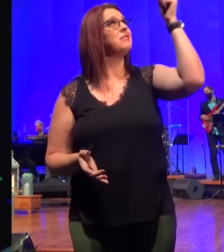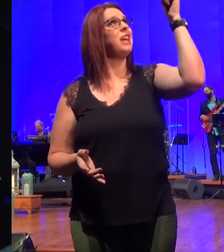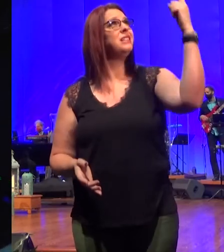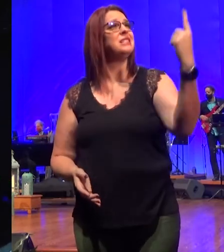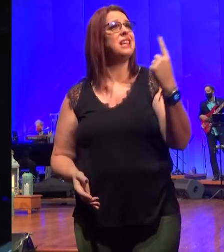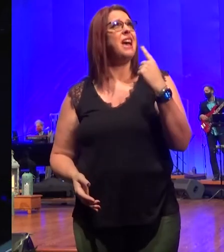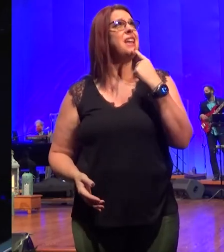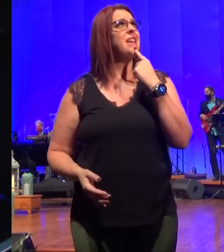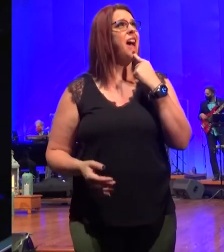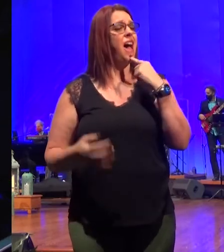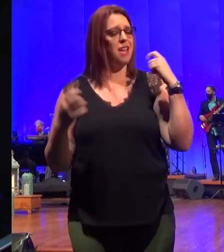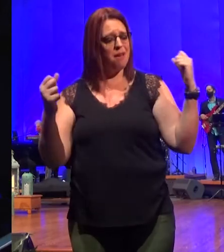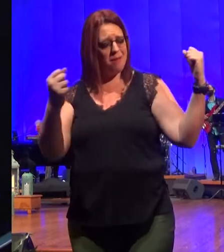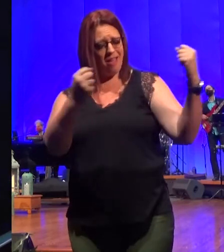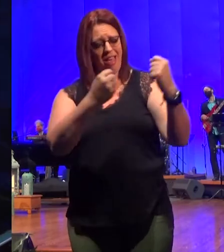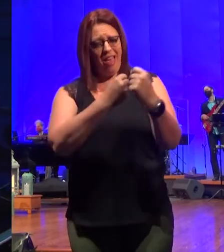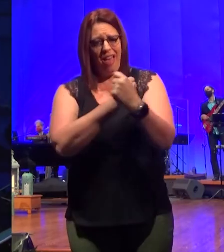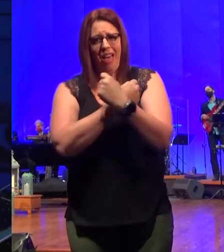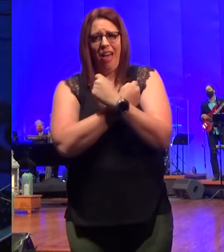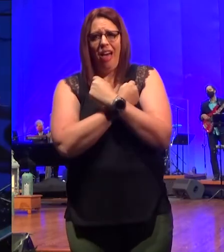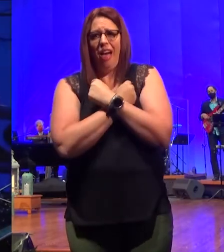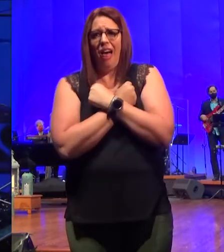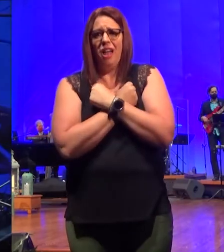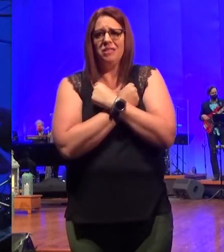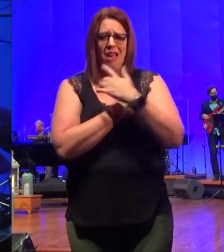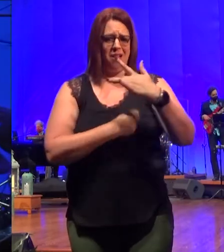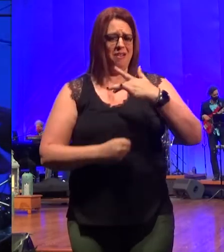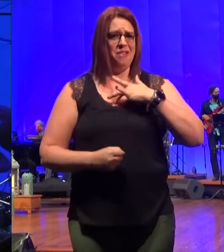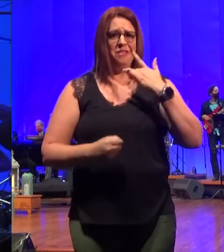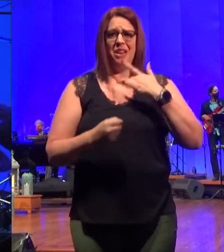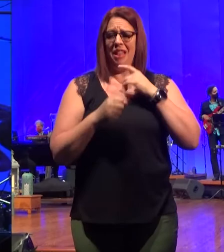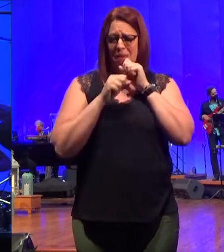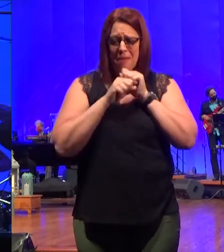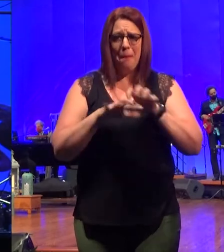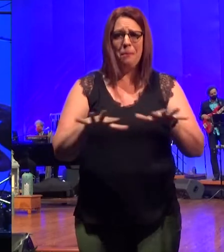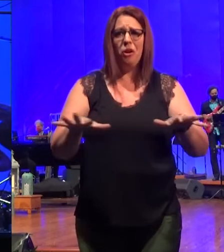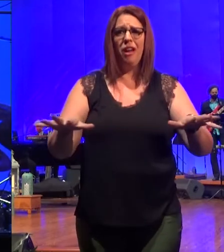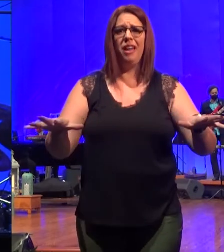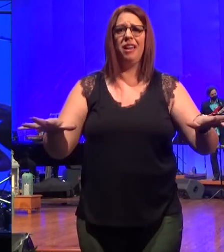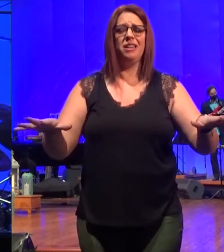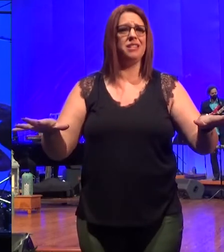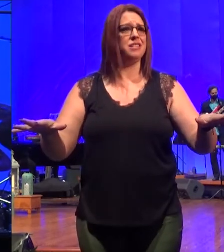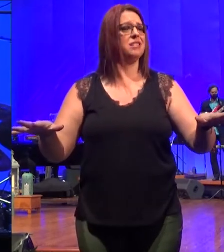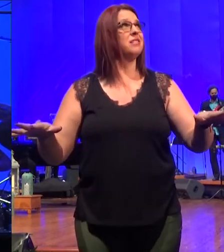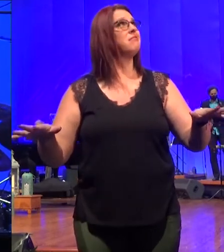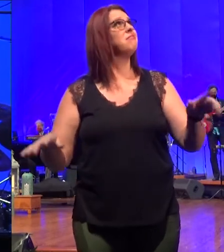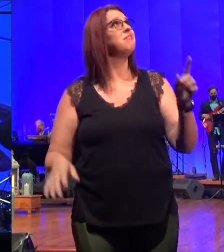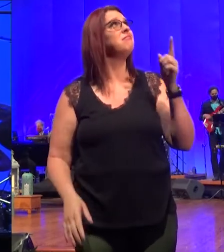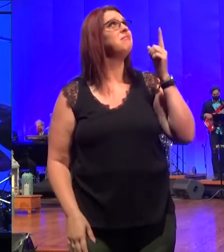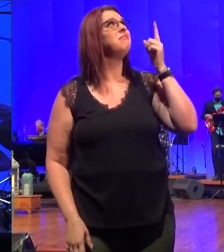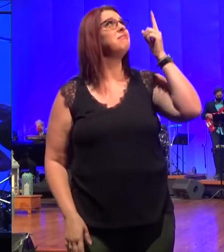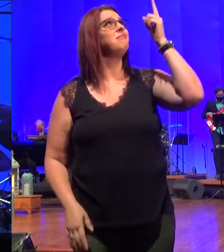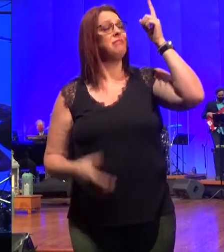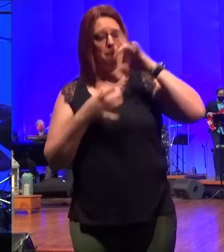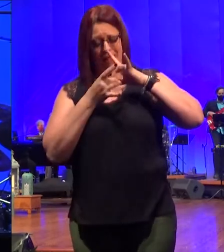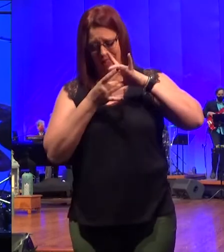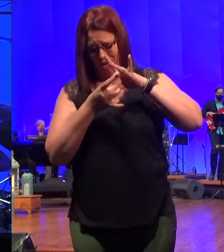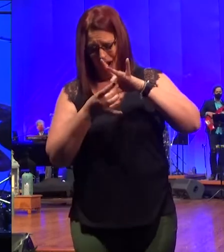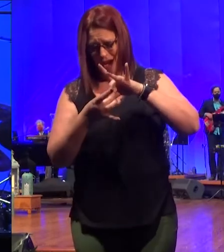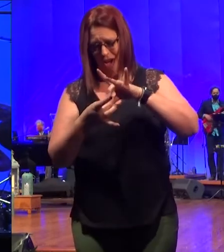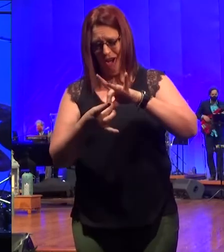You say I am held when I am falling short. And when I